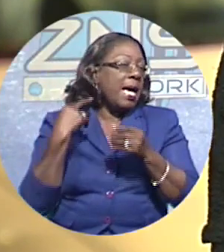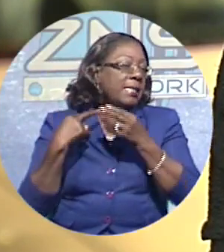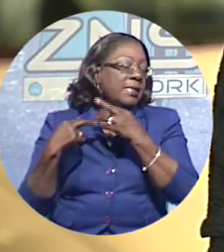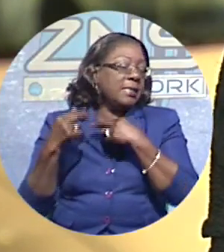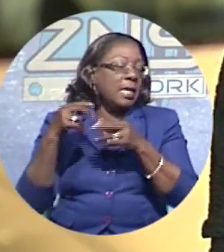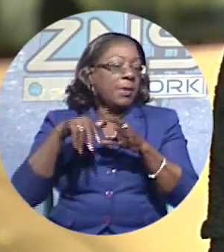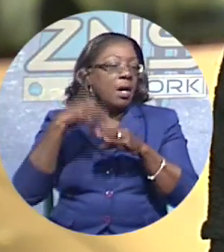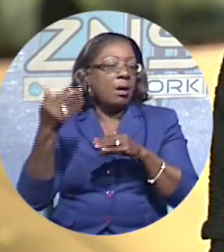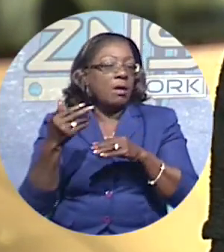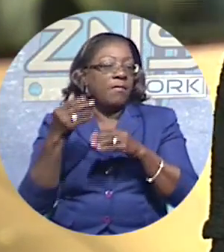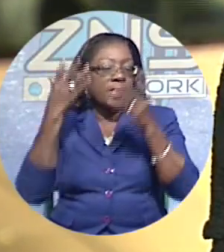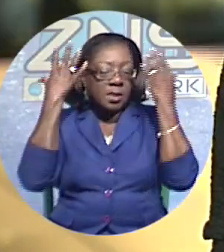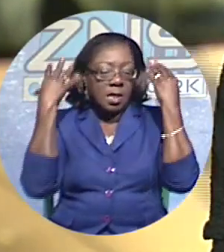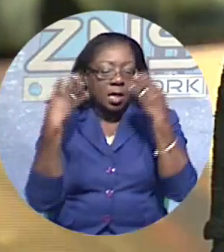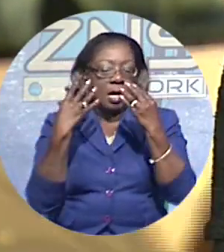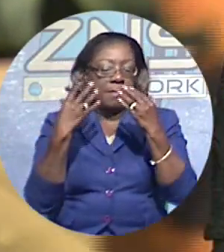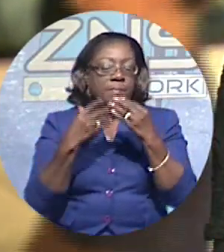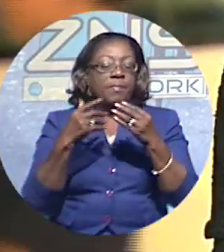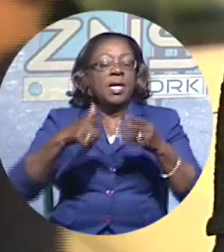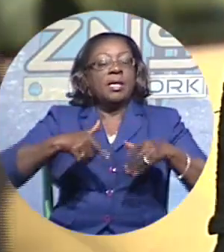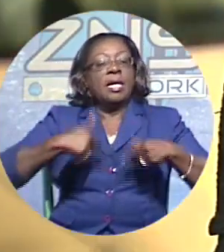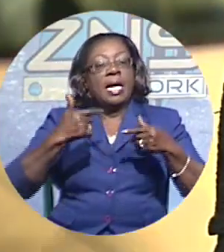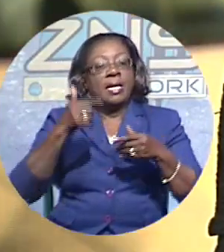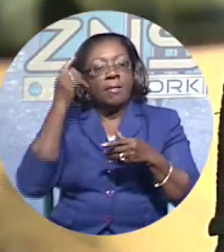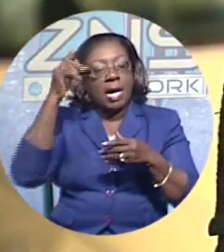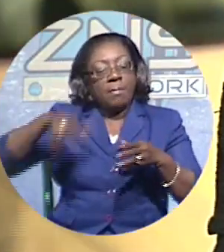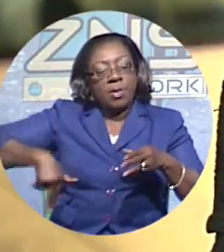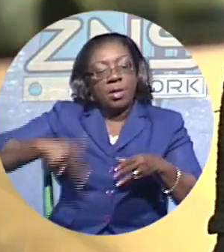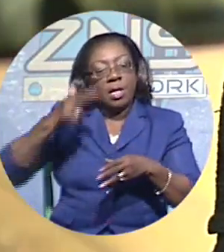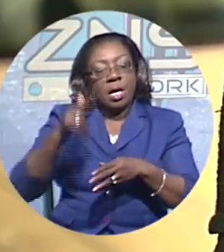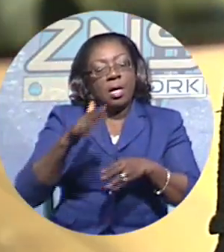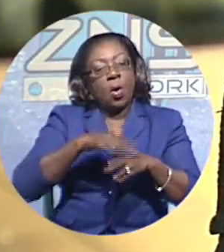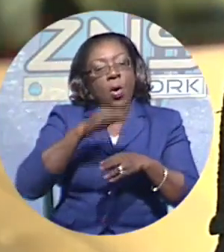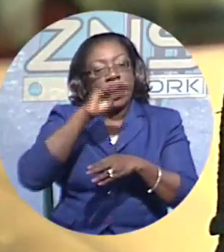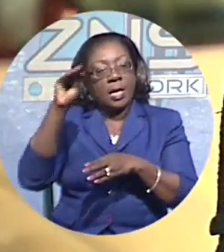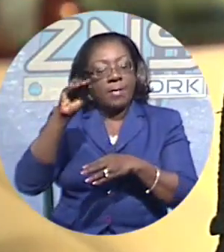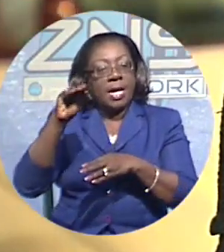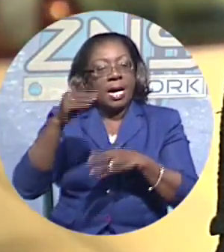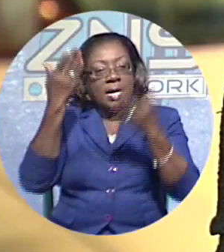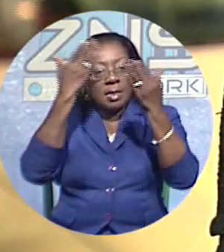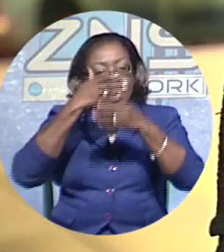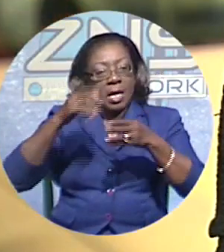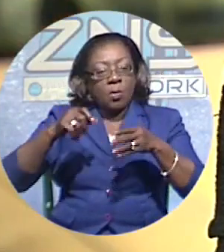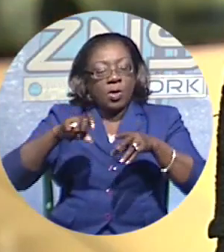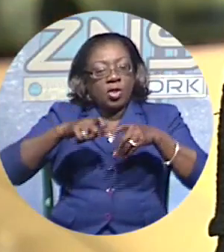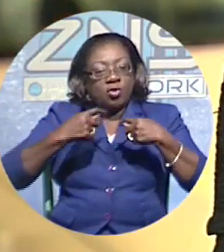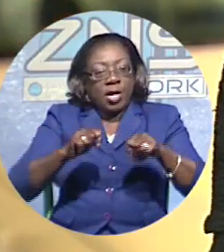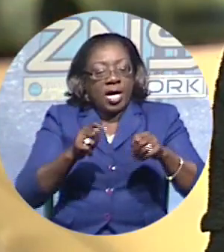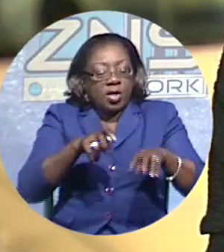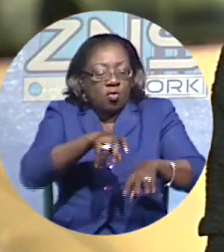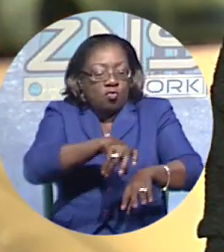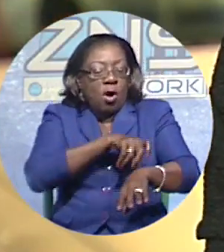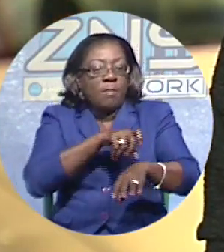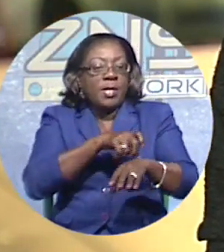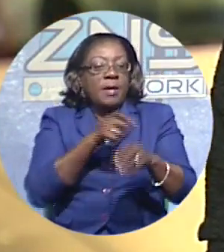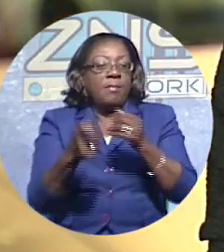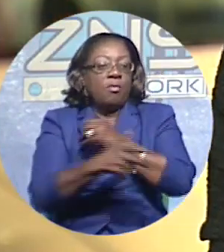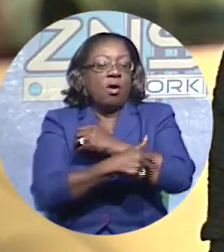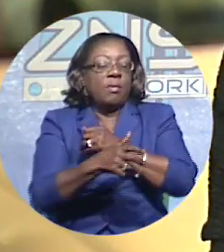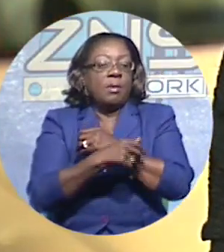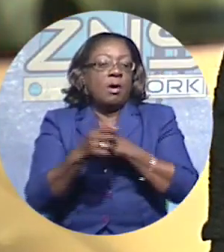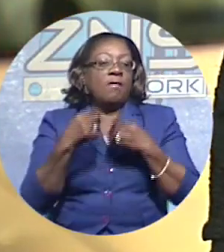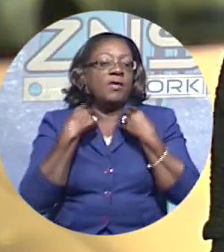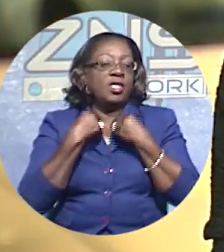from his hoodie. Fernander said the lighter complexion man pulled a gun on him and the darker male attempted to rob him of his chain. He said the